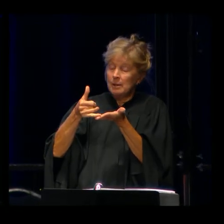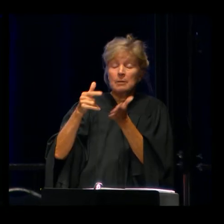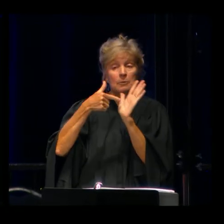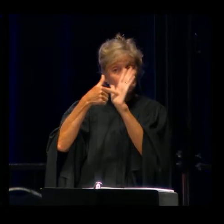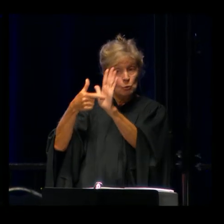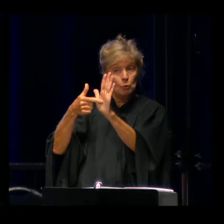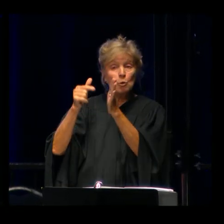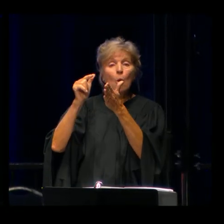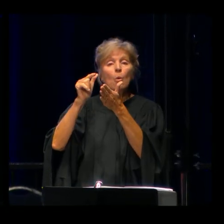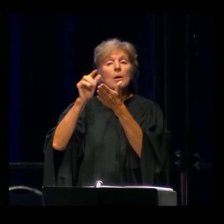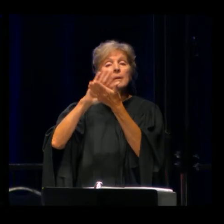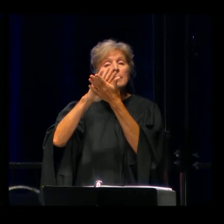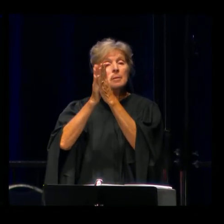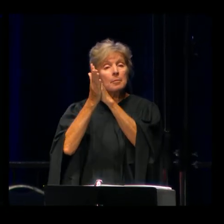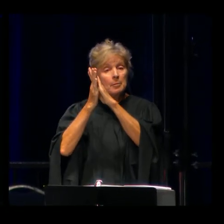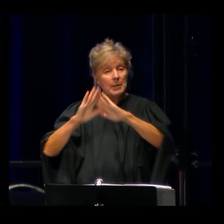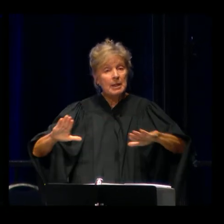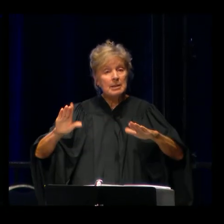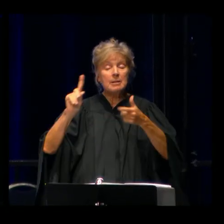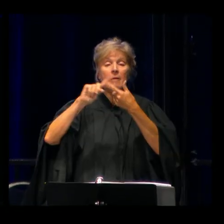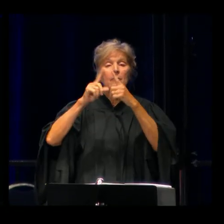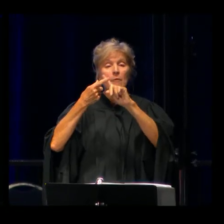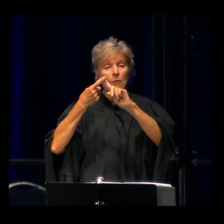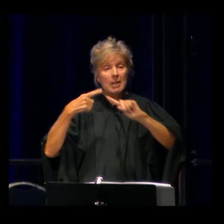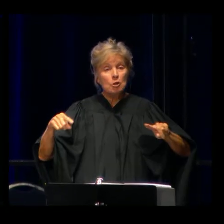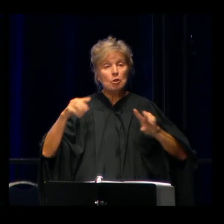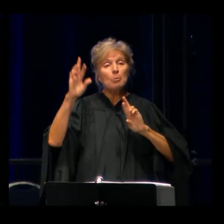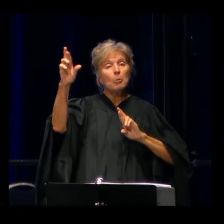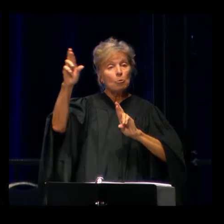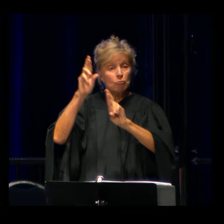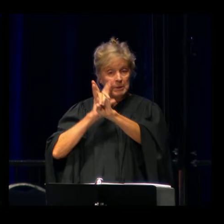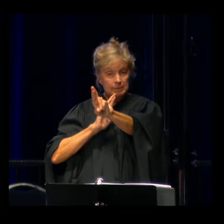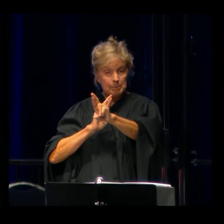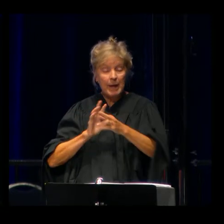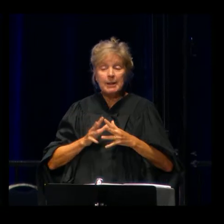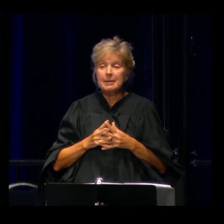of peace, friendship, and respect.